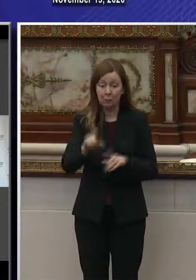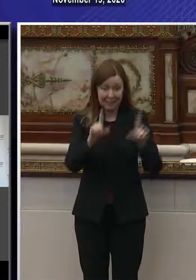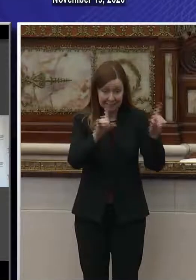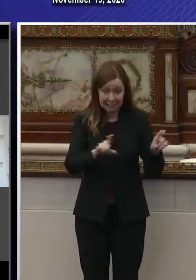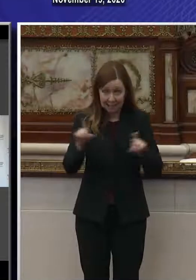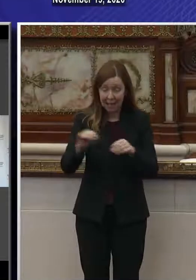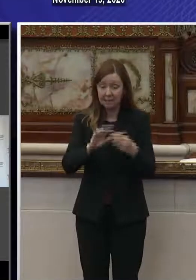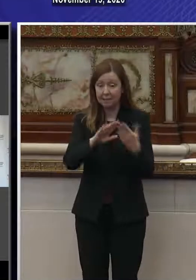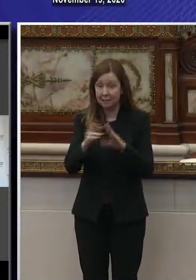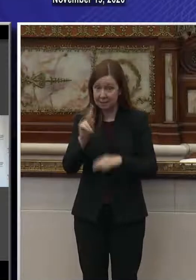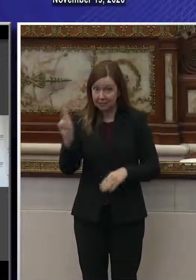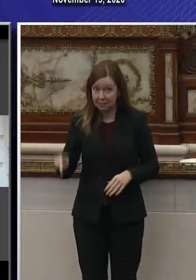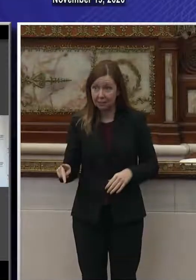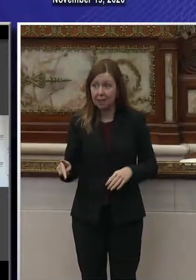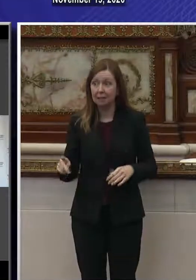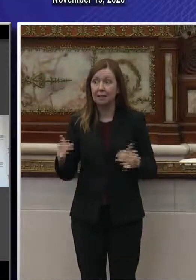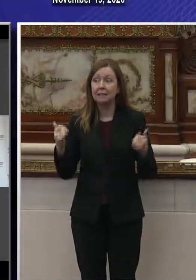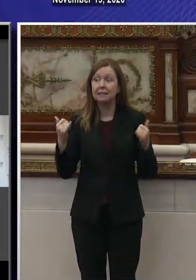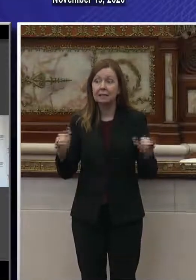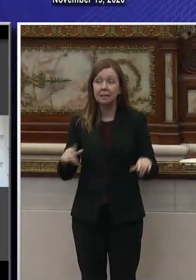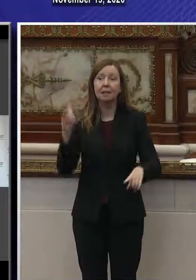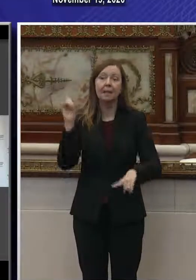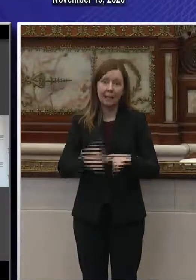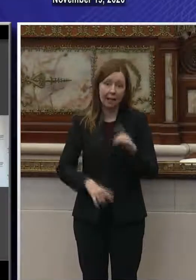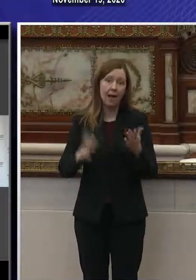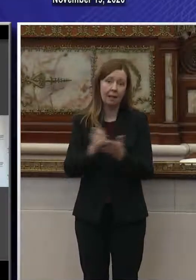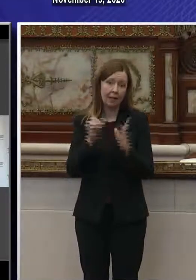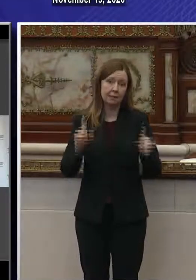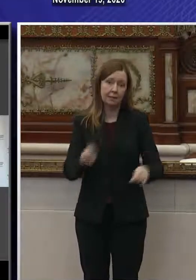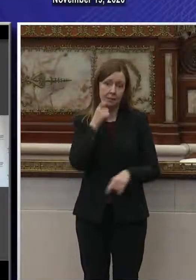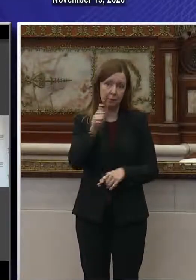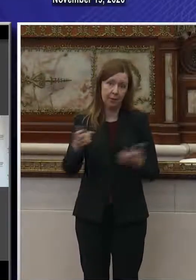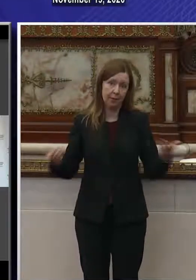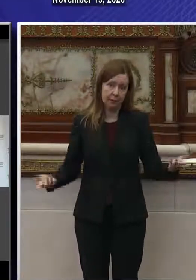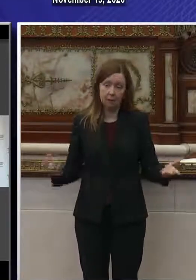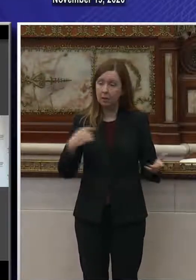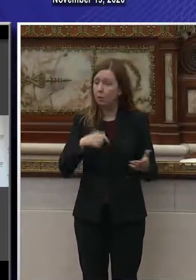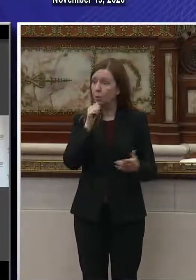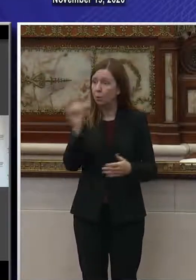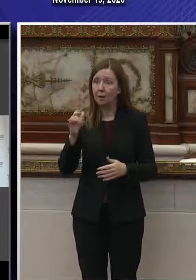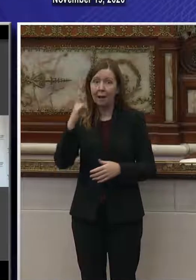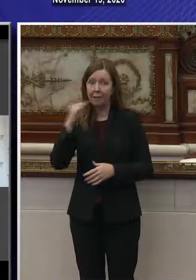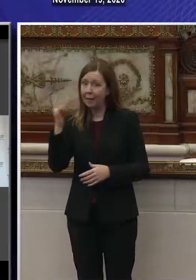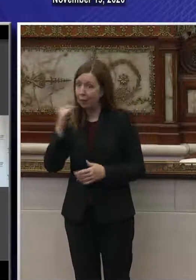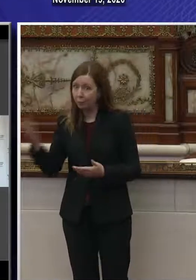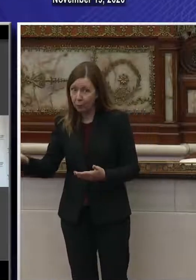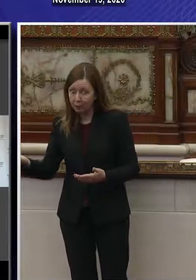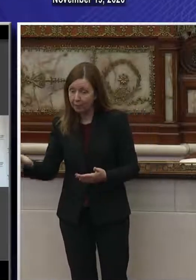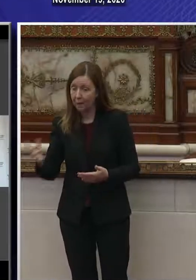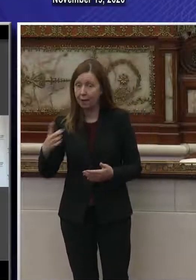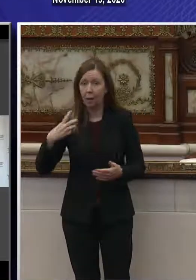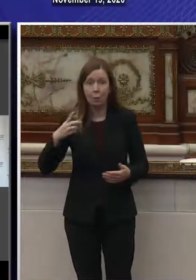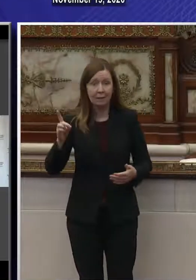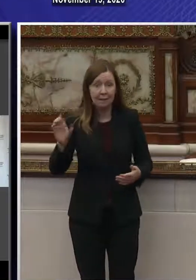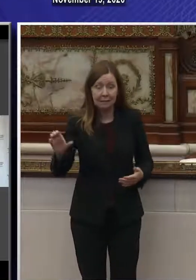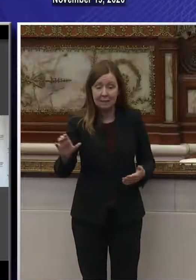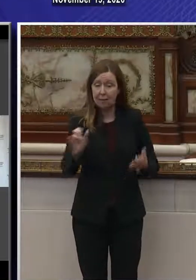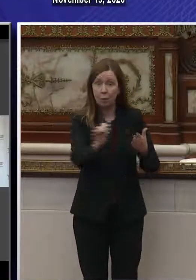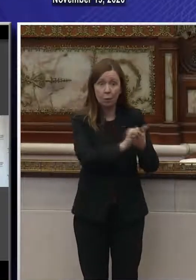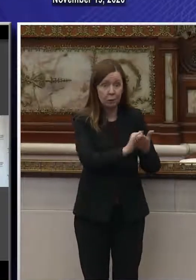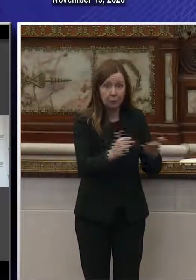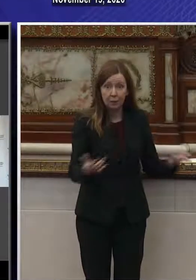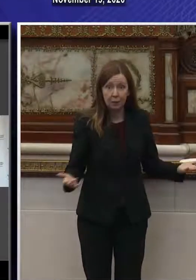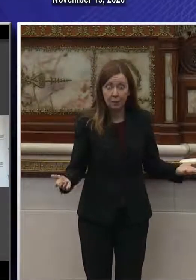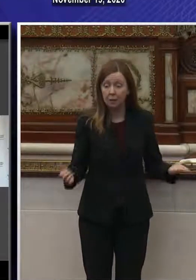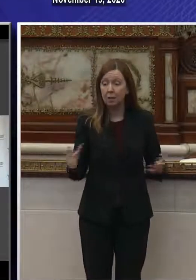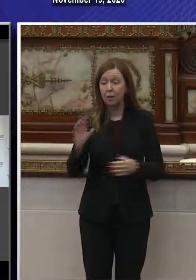in the city of Philadelphia still cannot get a test. We're not like California or DC or New York,